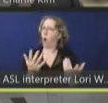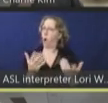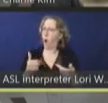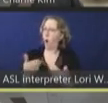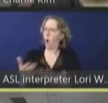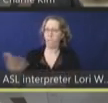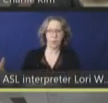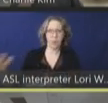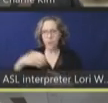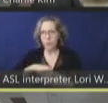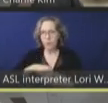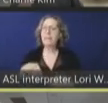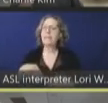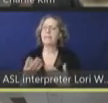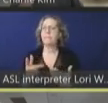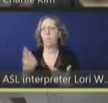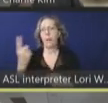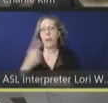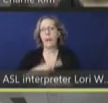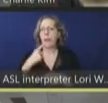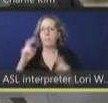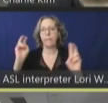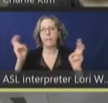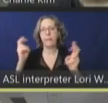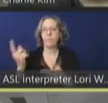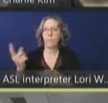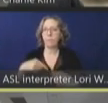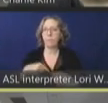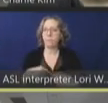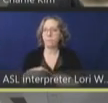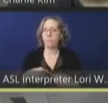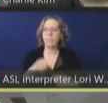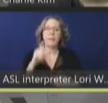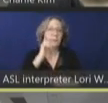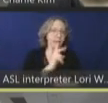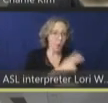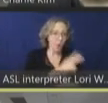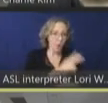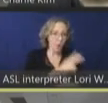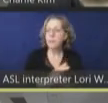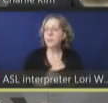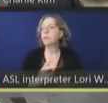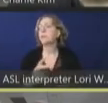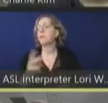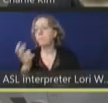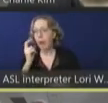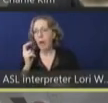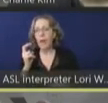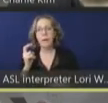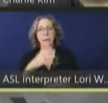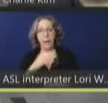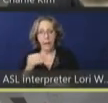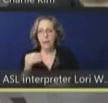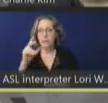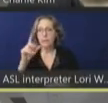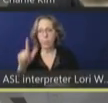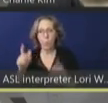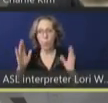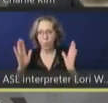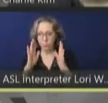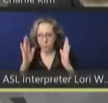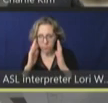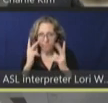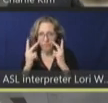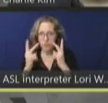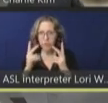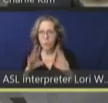extend a version of deaf and hard of hearing and blind, low vision into their own pieces.